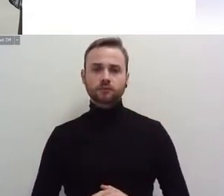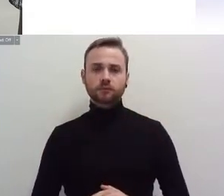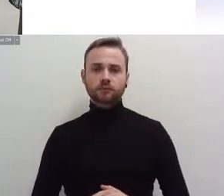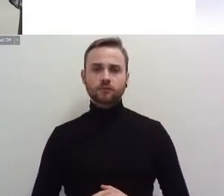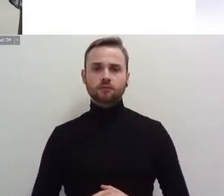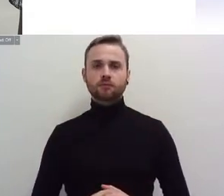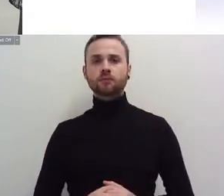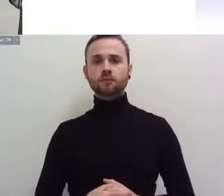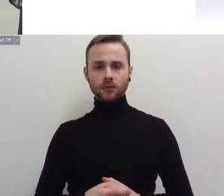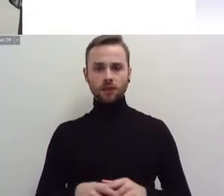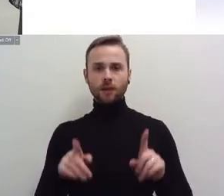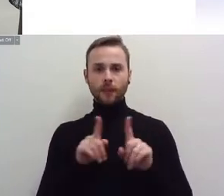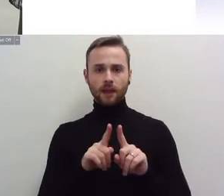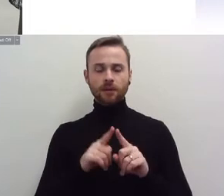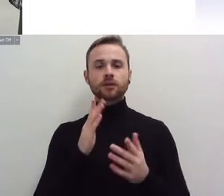methods,